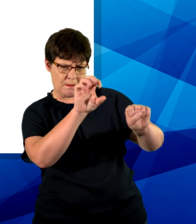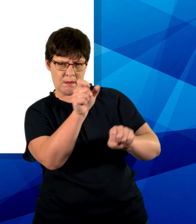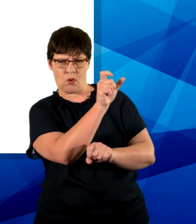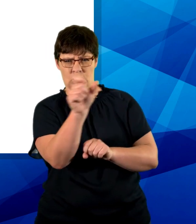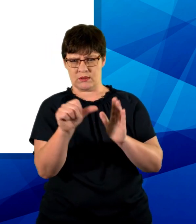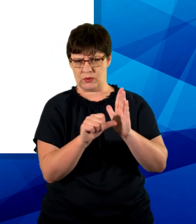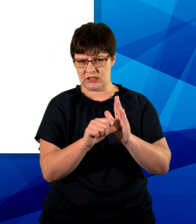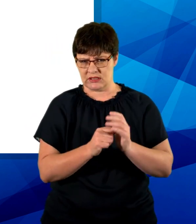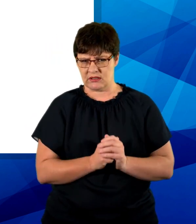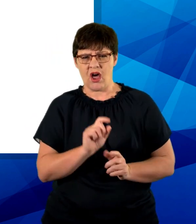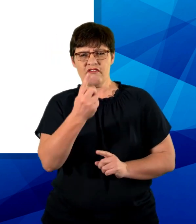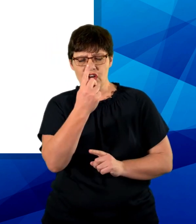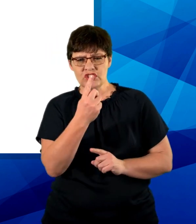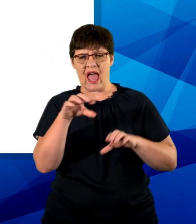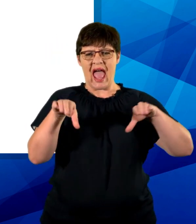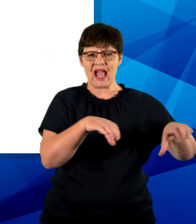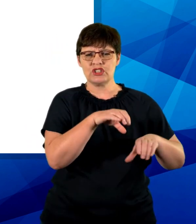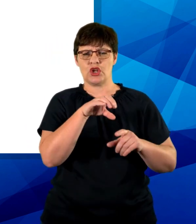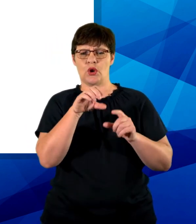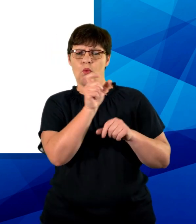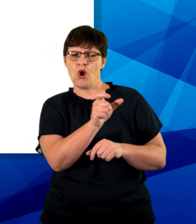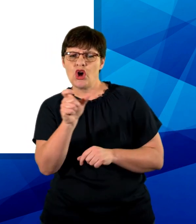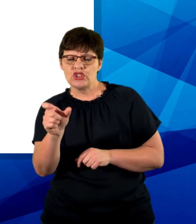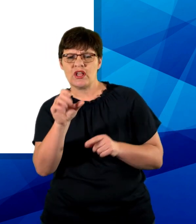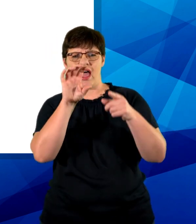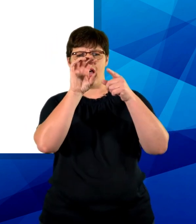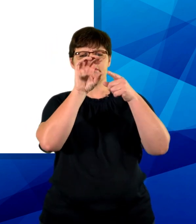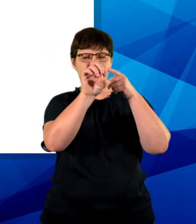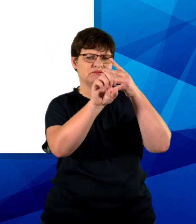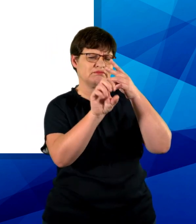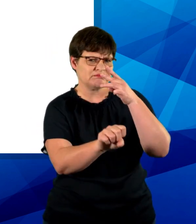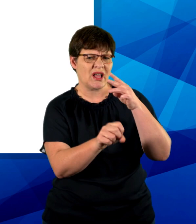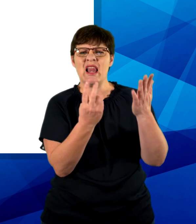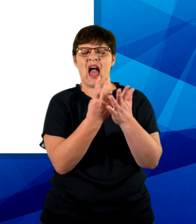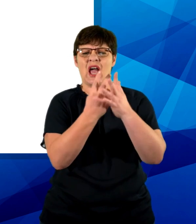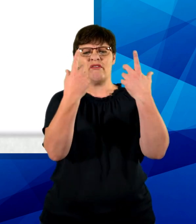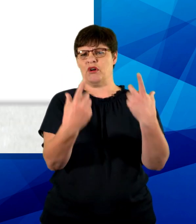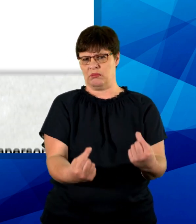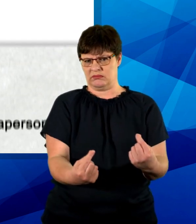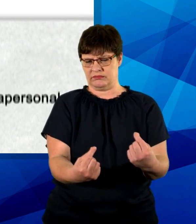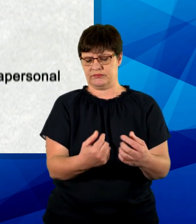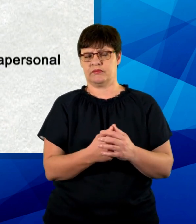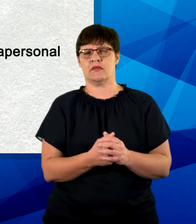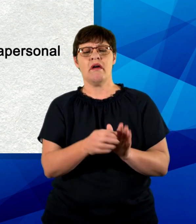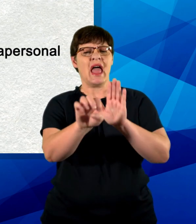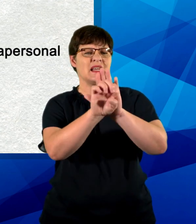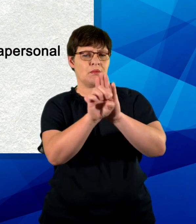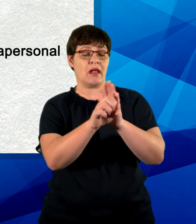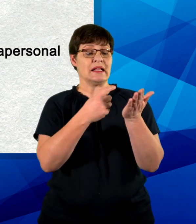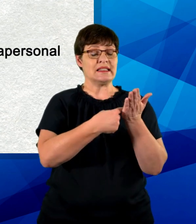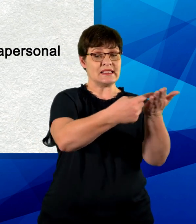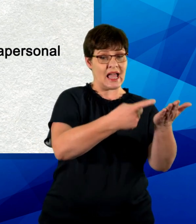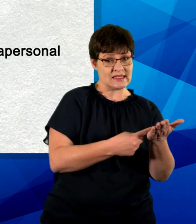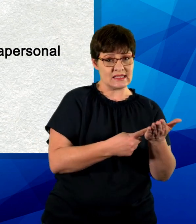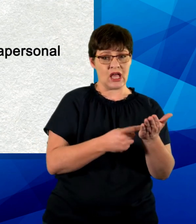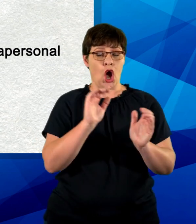Firstly, look for action words that tell you what to do, typically verbs. Here is an example. Discuss and